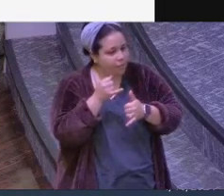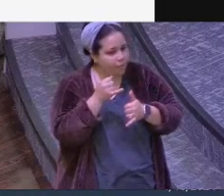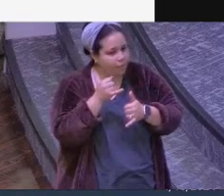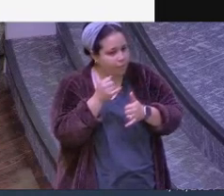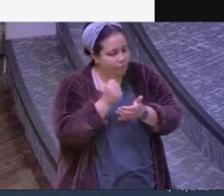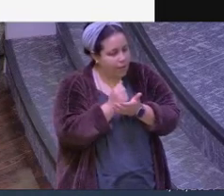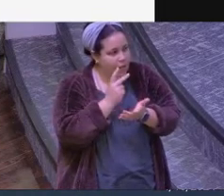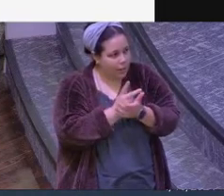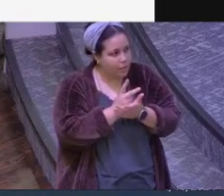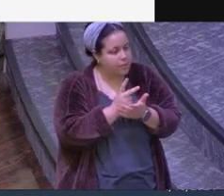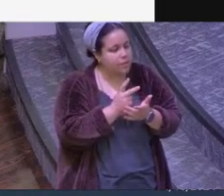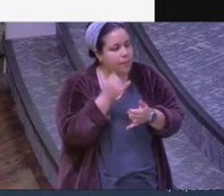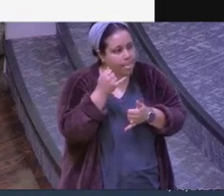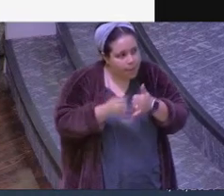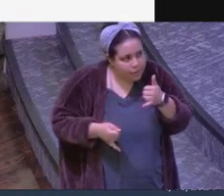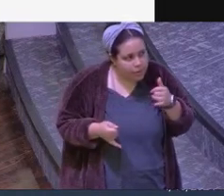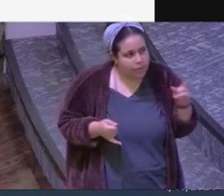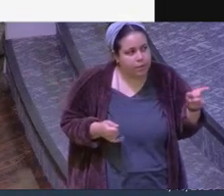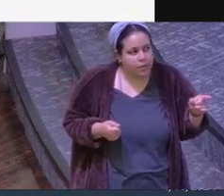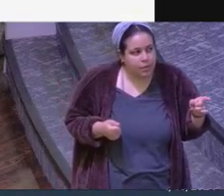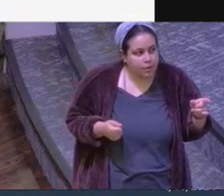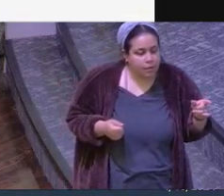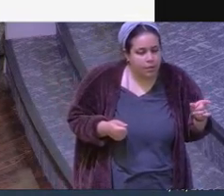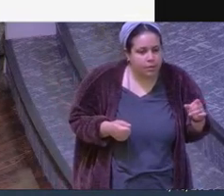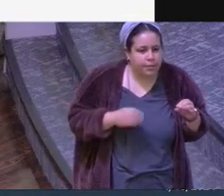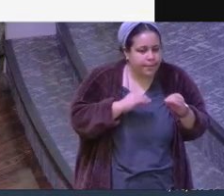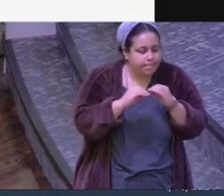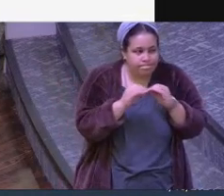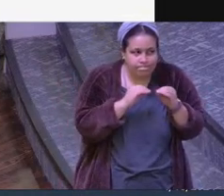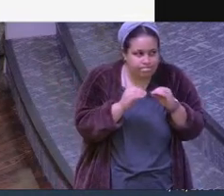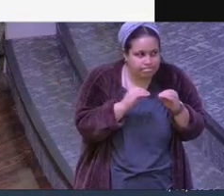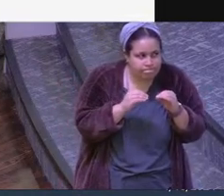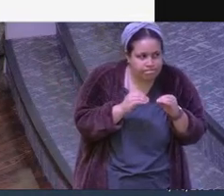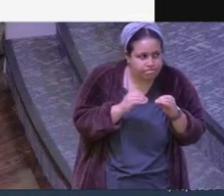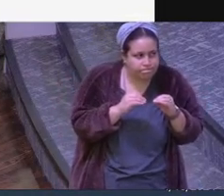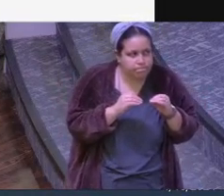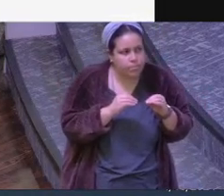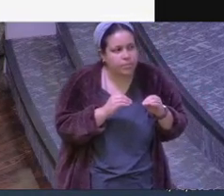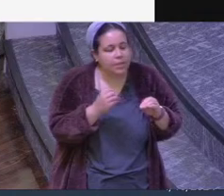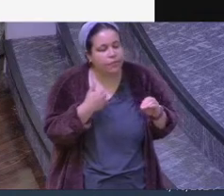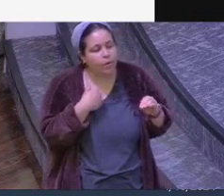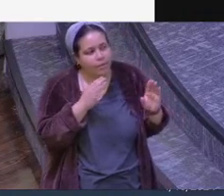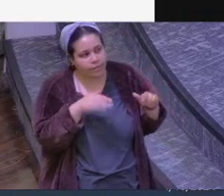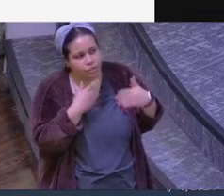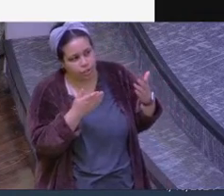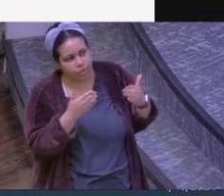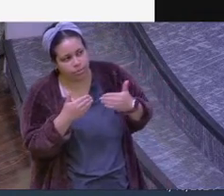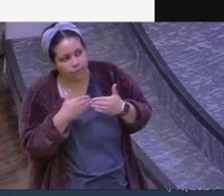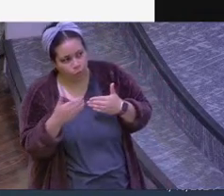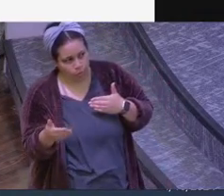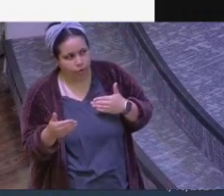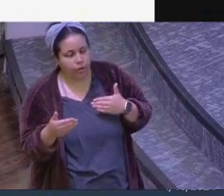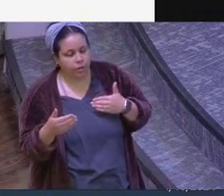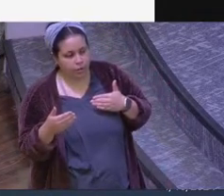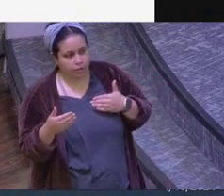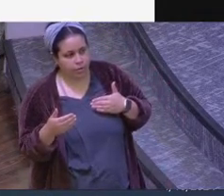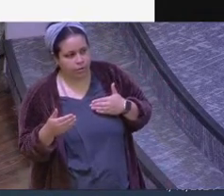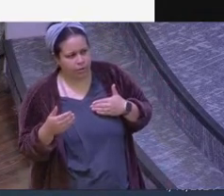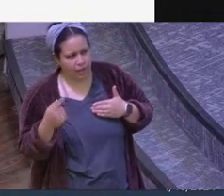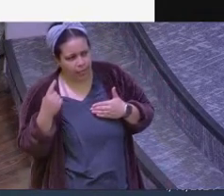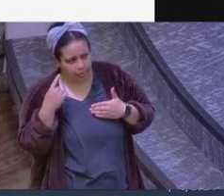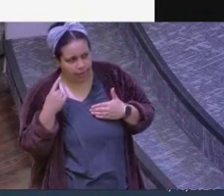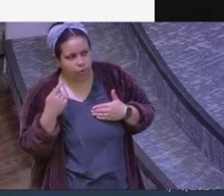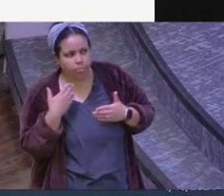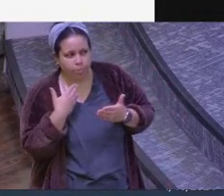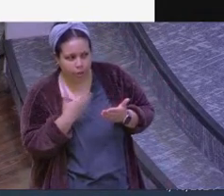the expenditure side from our level will be tweaked a whole lot, other than if y'all have suggestions, if we end up moving forward, we can do that. I think we're pretty good